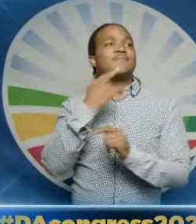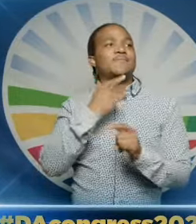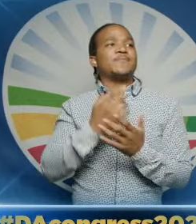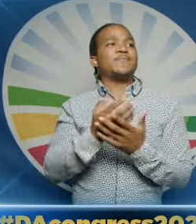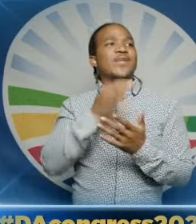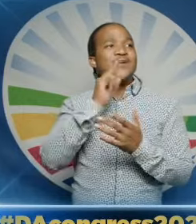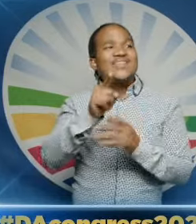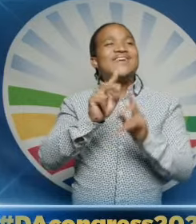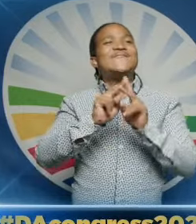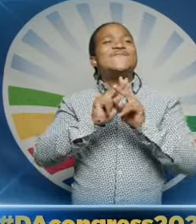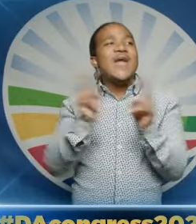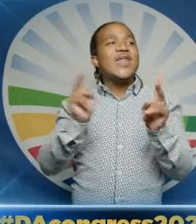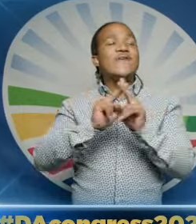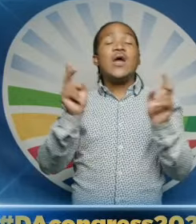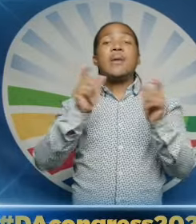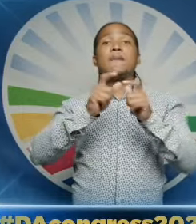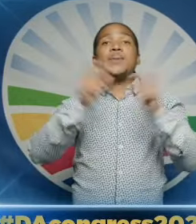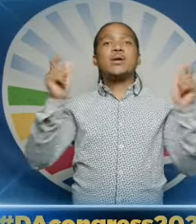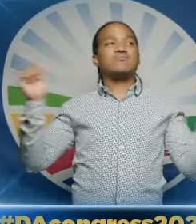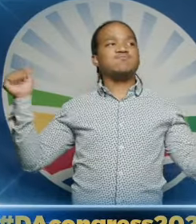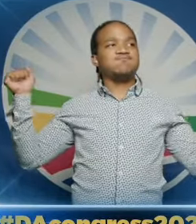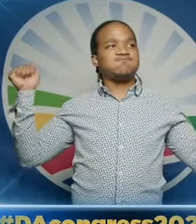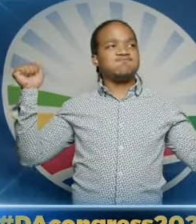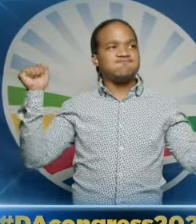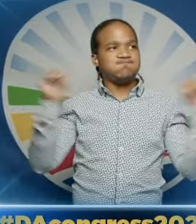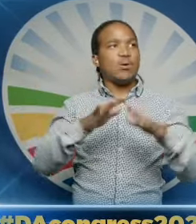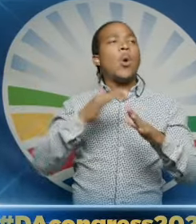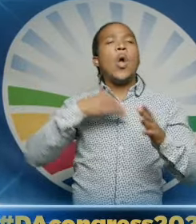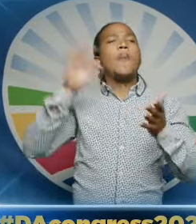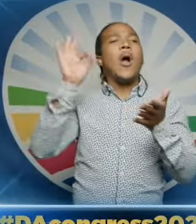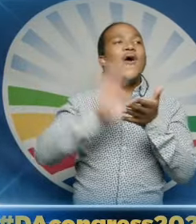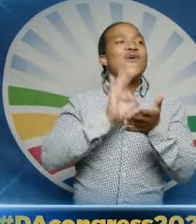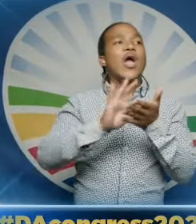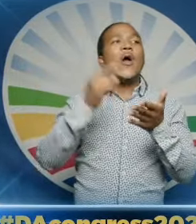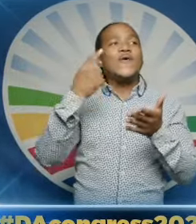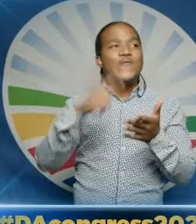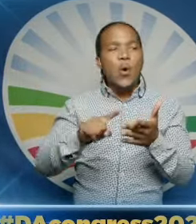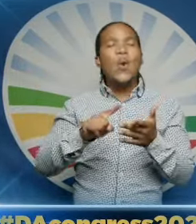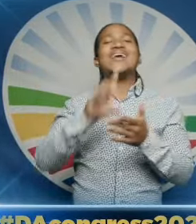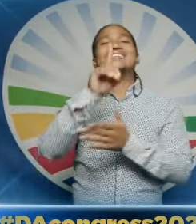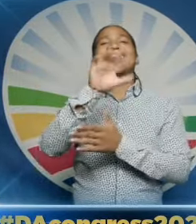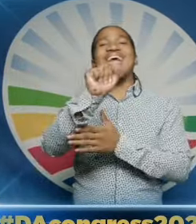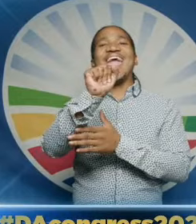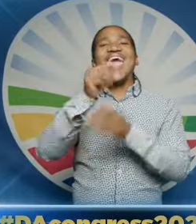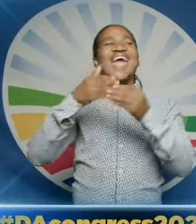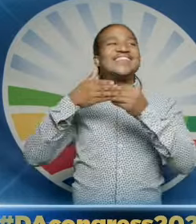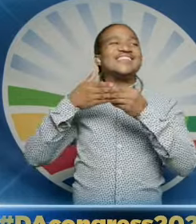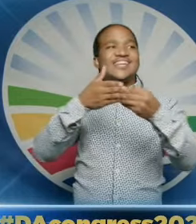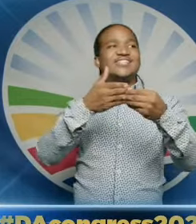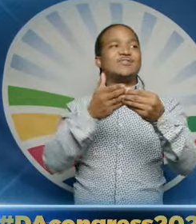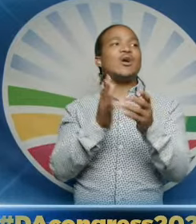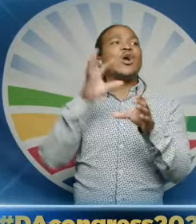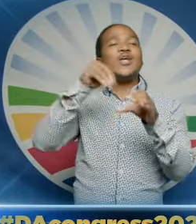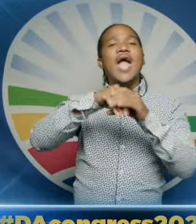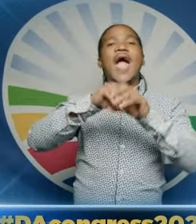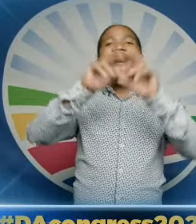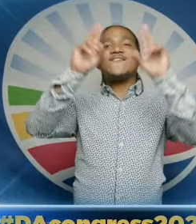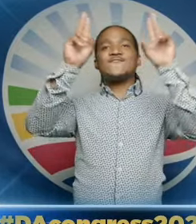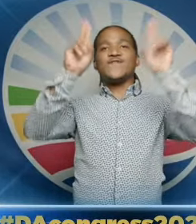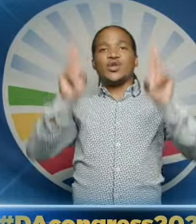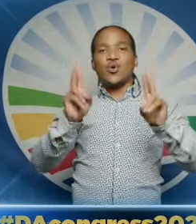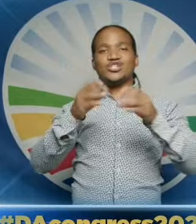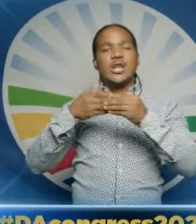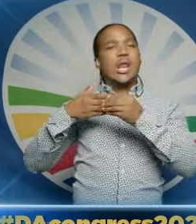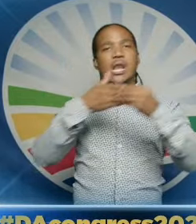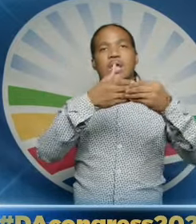The very, very big event. All delegates will be voting for our DA leadership. This includes the federal leader